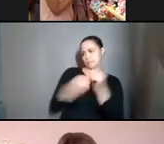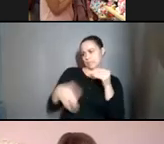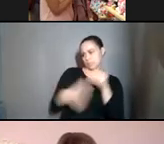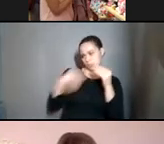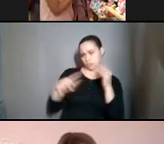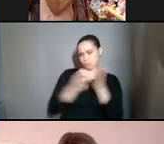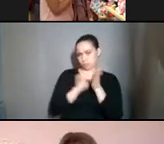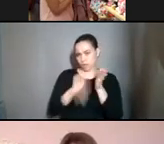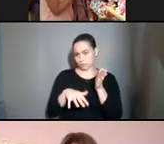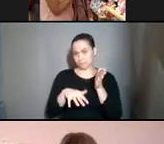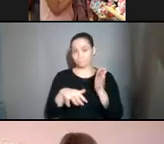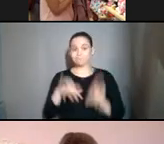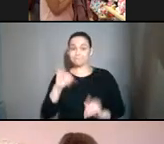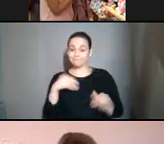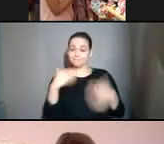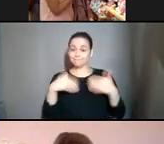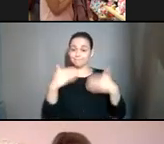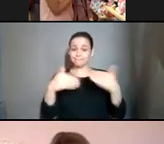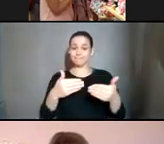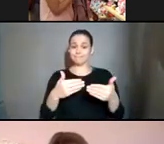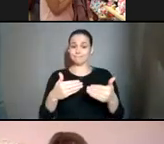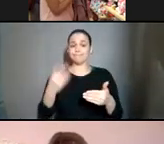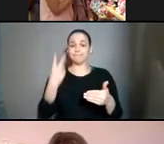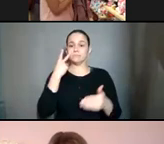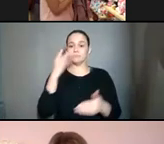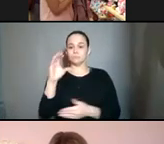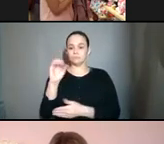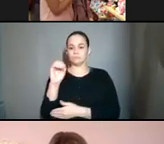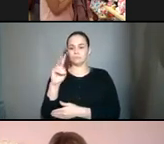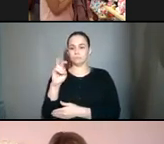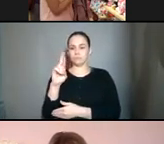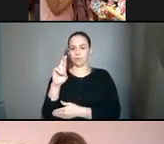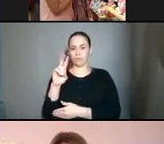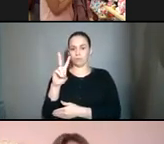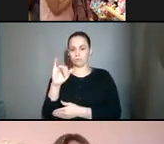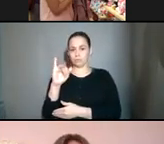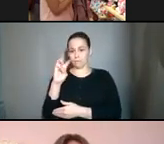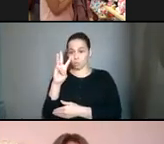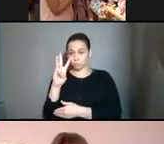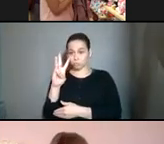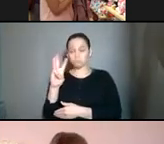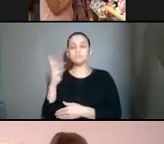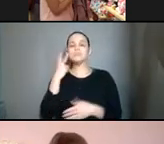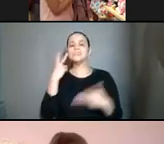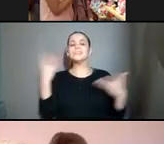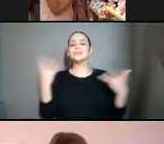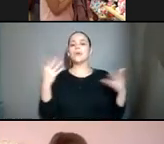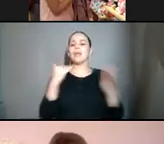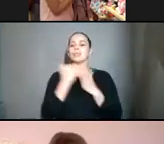If you continue to scroll down the Overview page, you will see the lessons your child is currently working